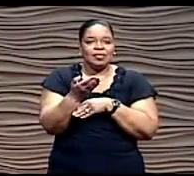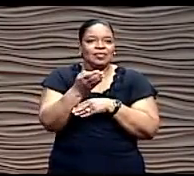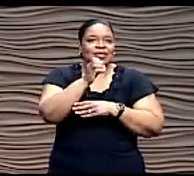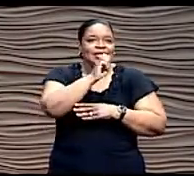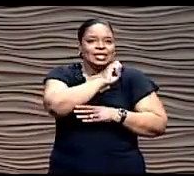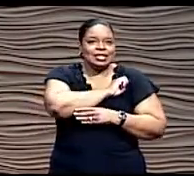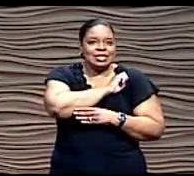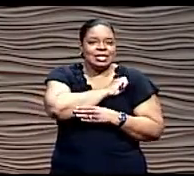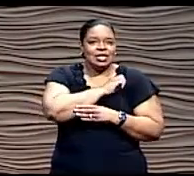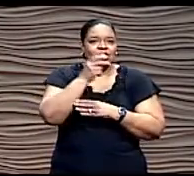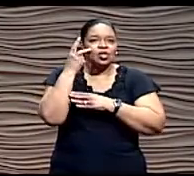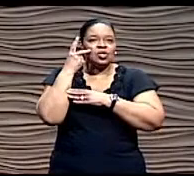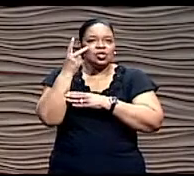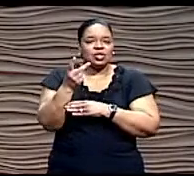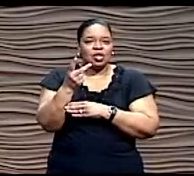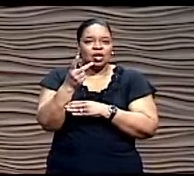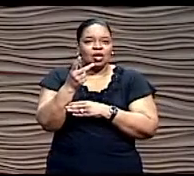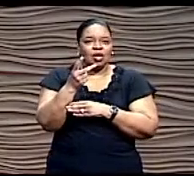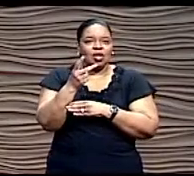Ezekiel saw a wheel